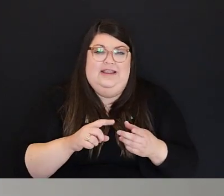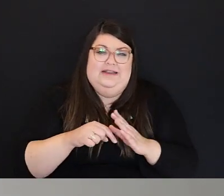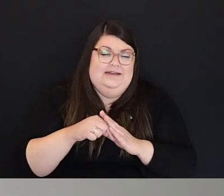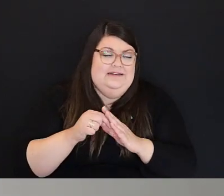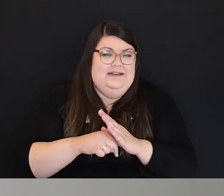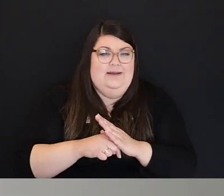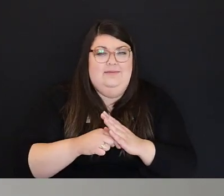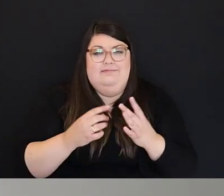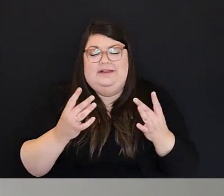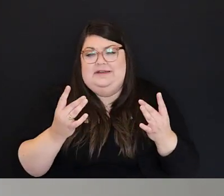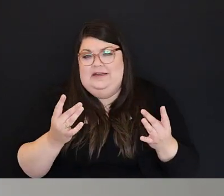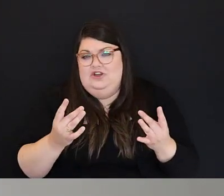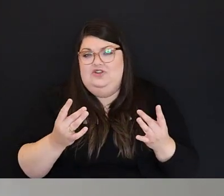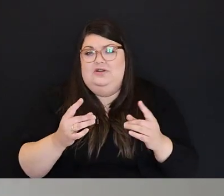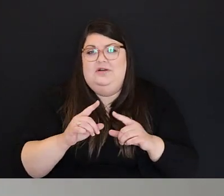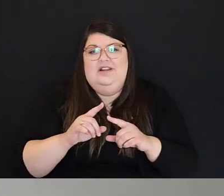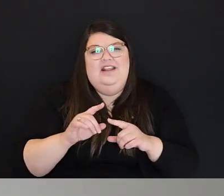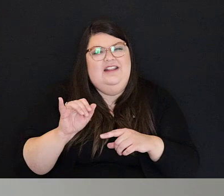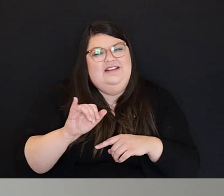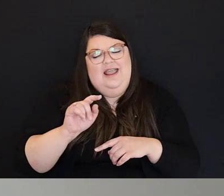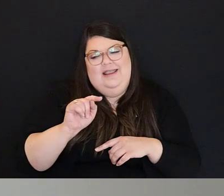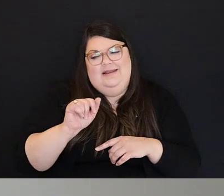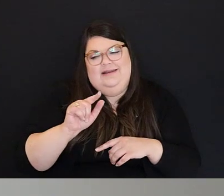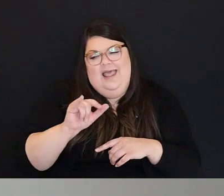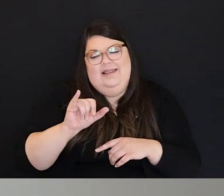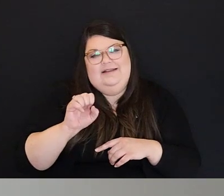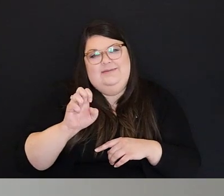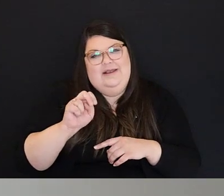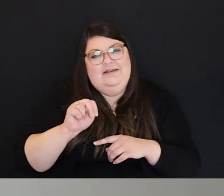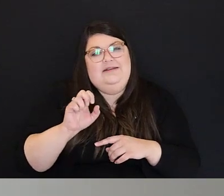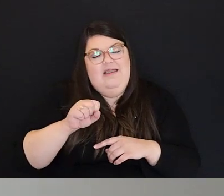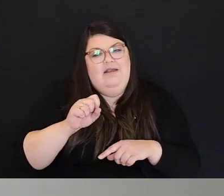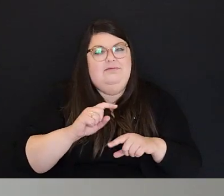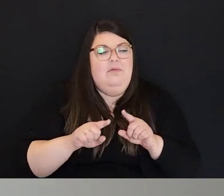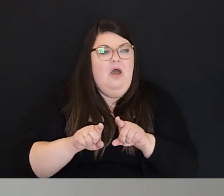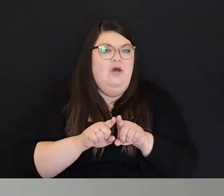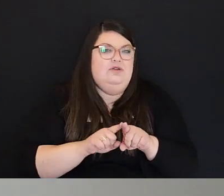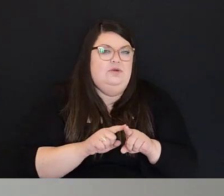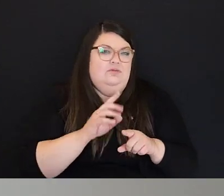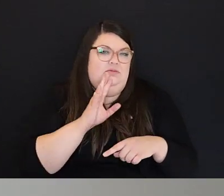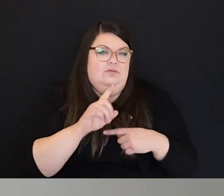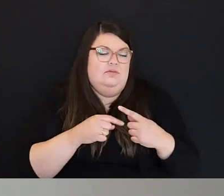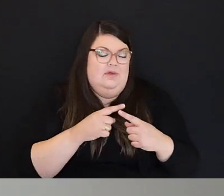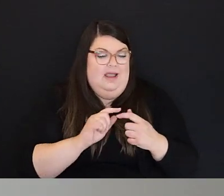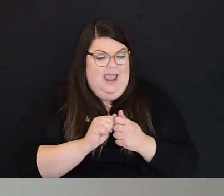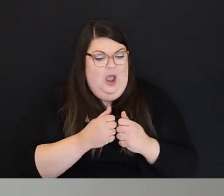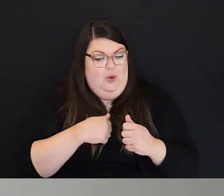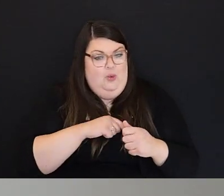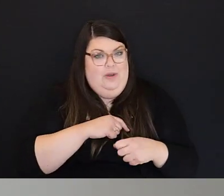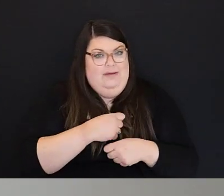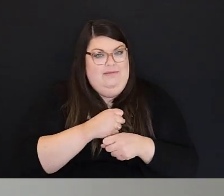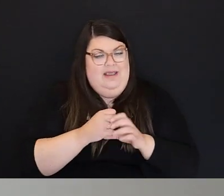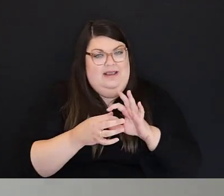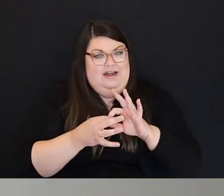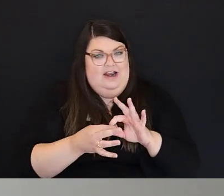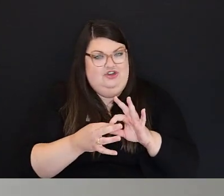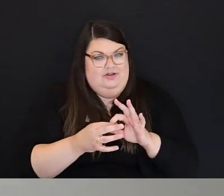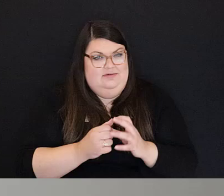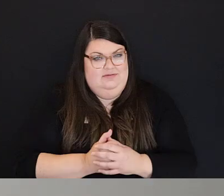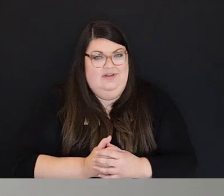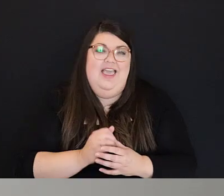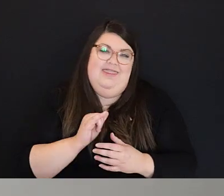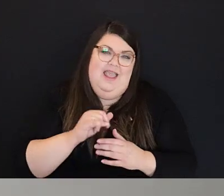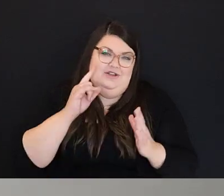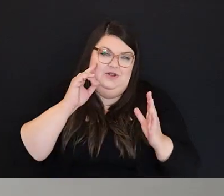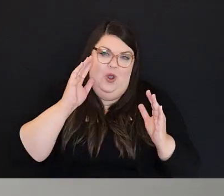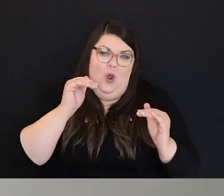to be talismans, but also, again, to speak of how we make connection, and that's really the hope in